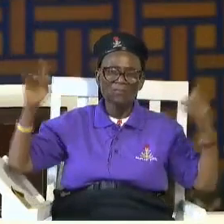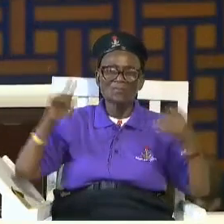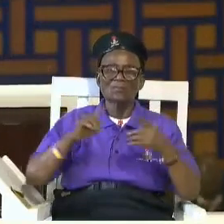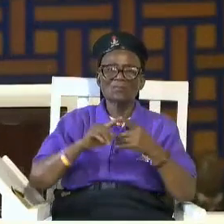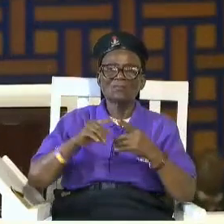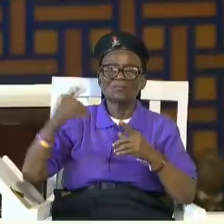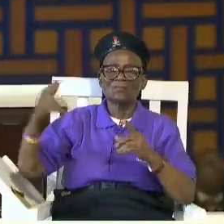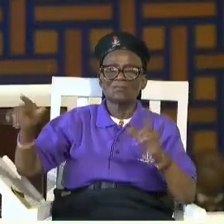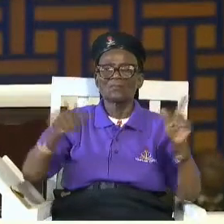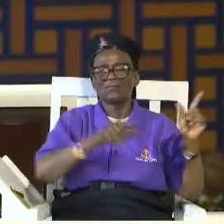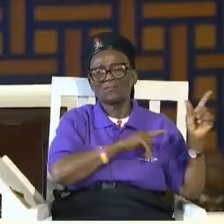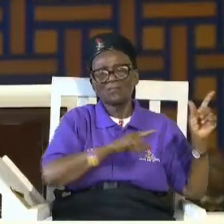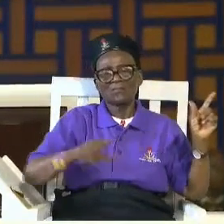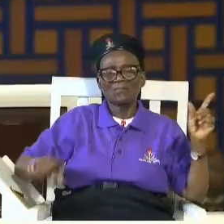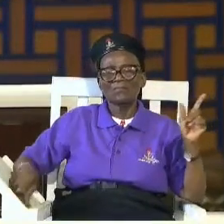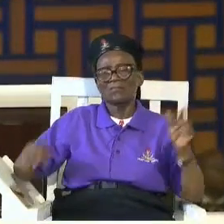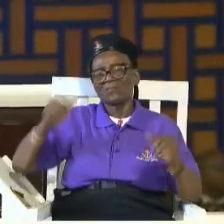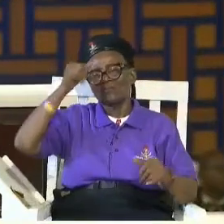Remember,